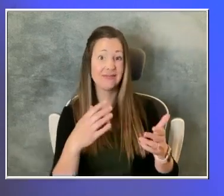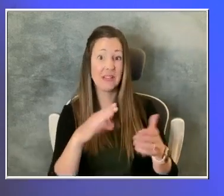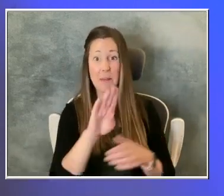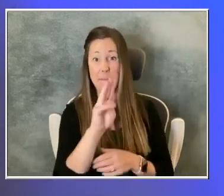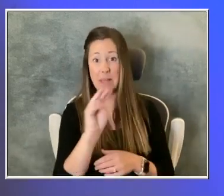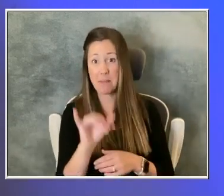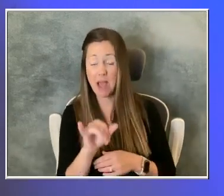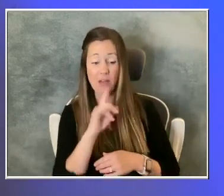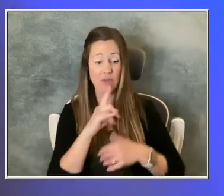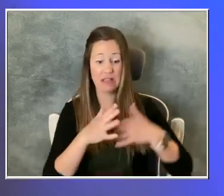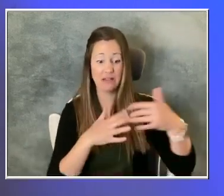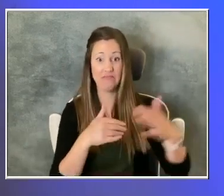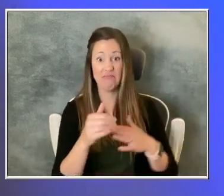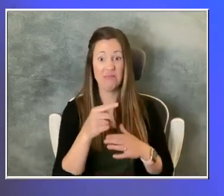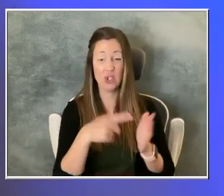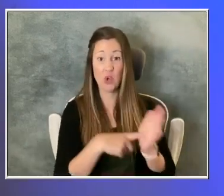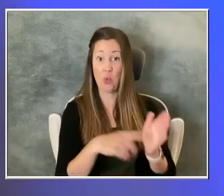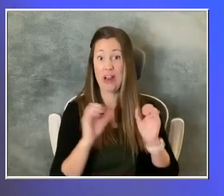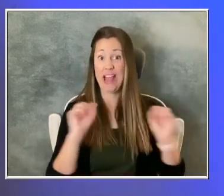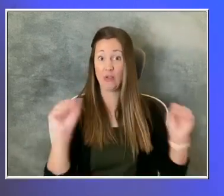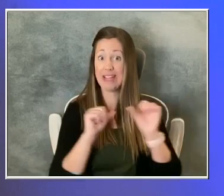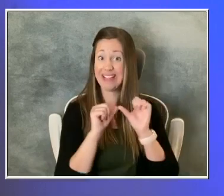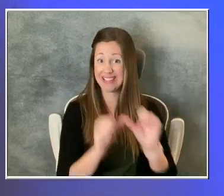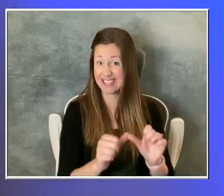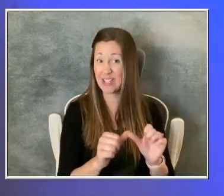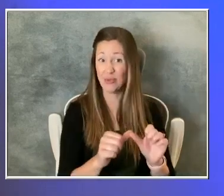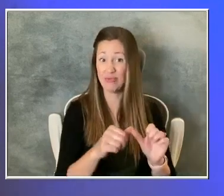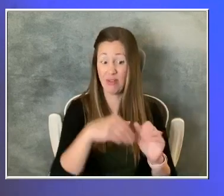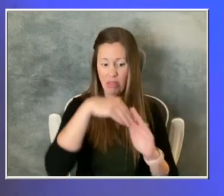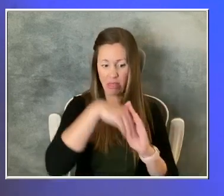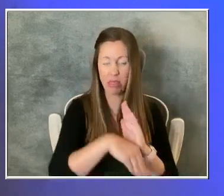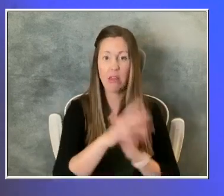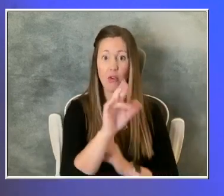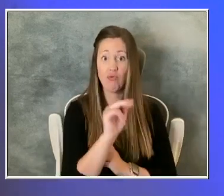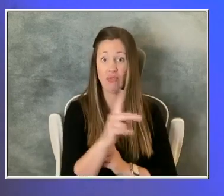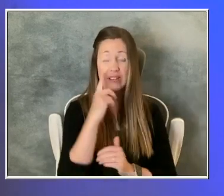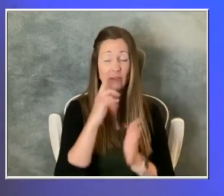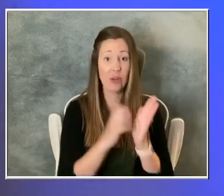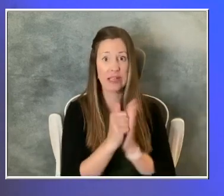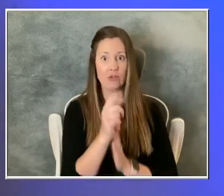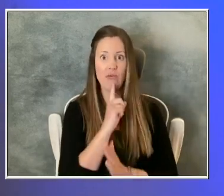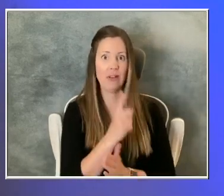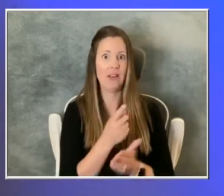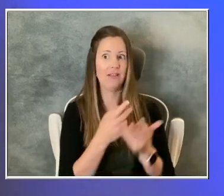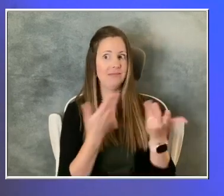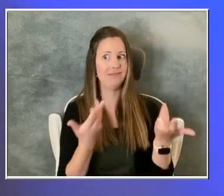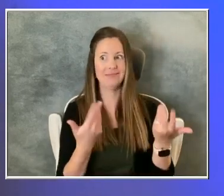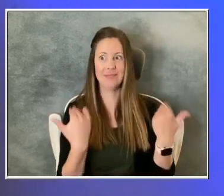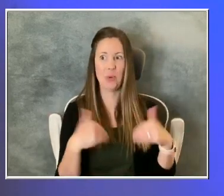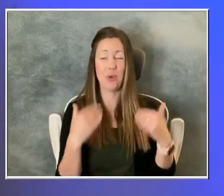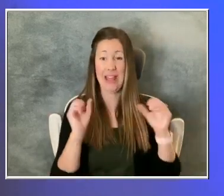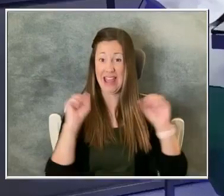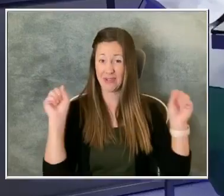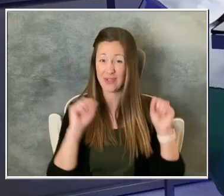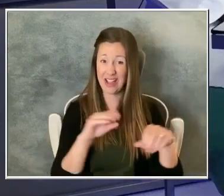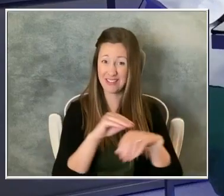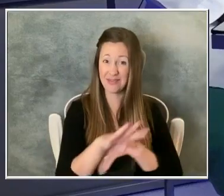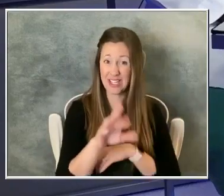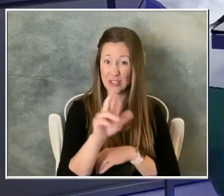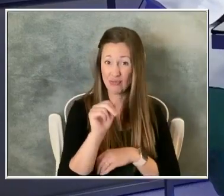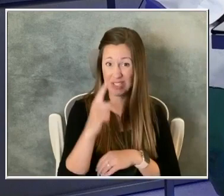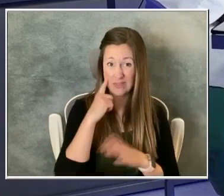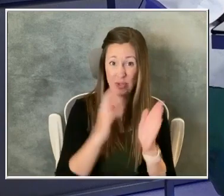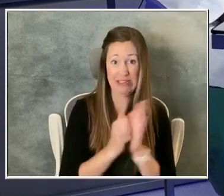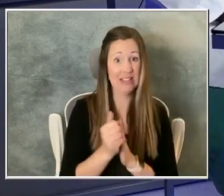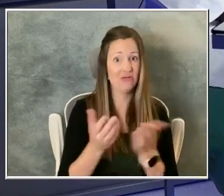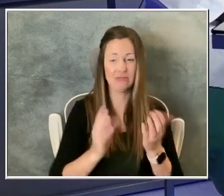exercise continued to lower their risk of cancer. So I think there's something really there about exercise lowering the risk of cancer. So that's a big